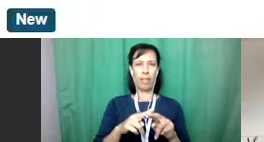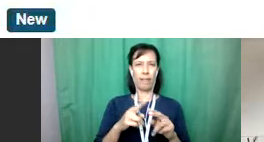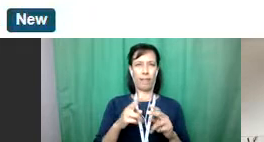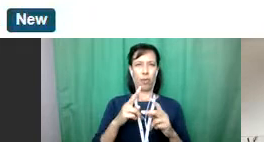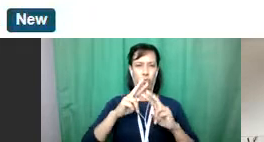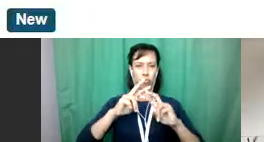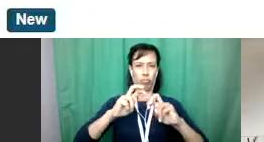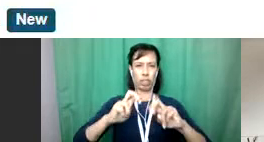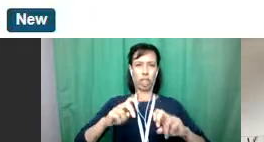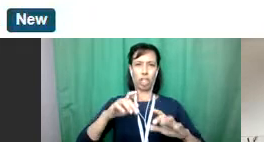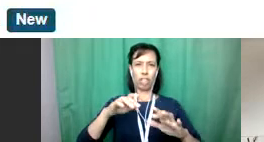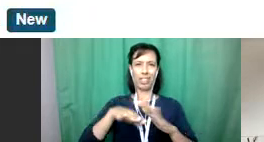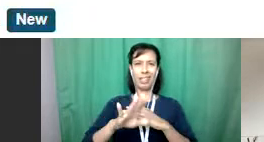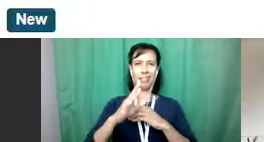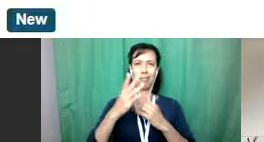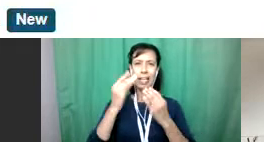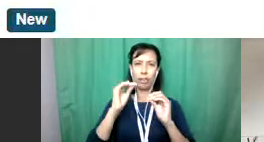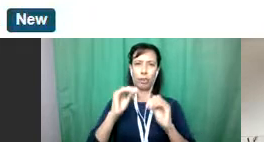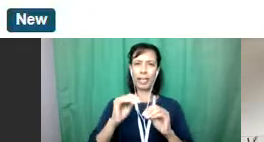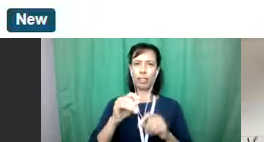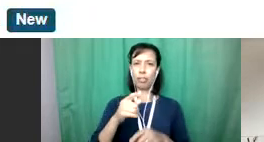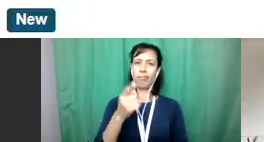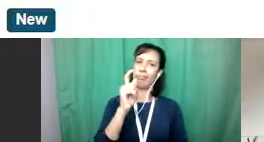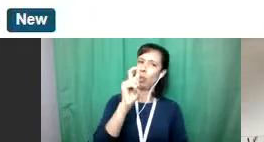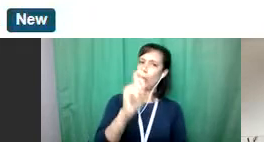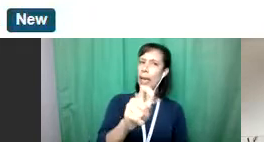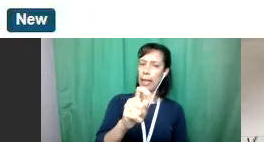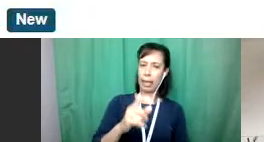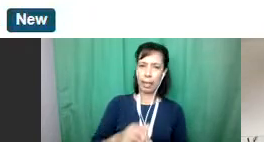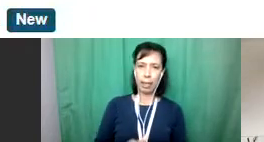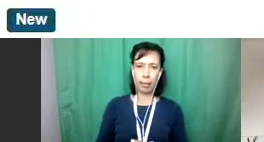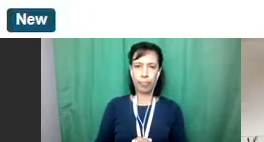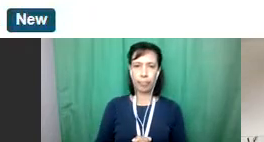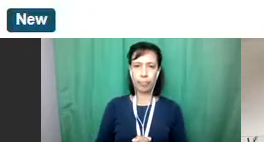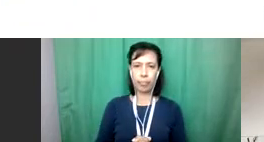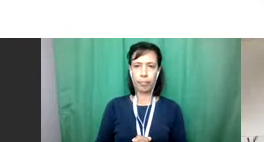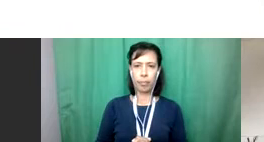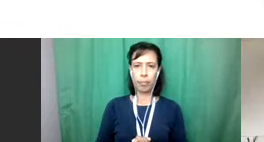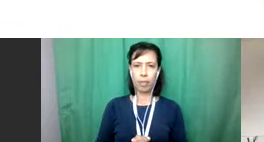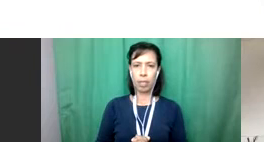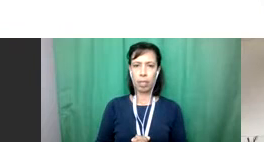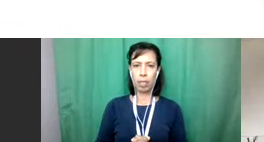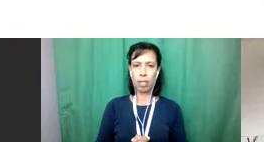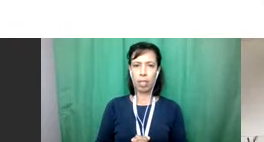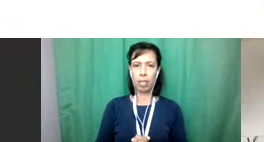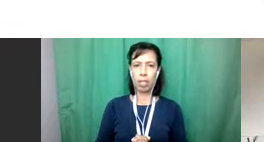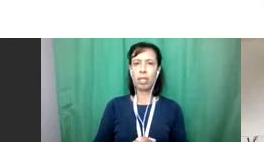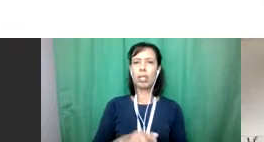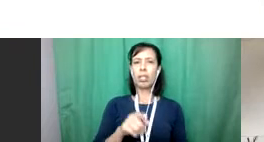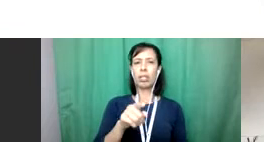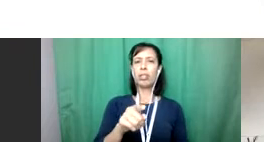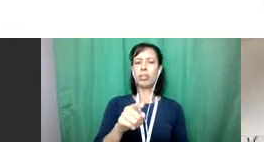there. Now, I'm already logged into my LSBU